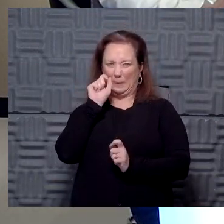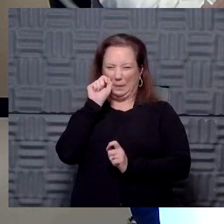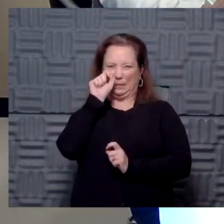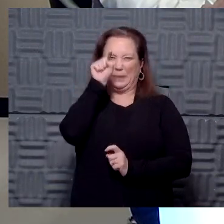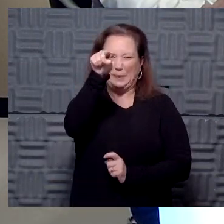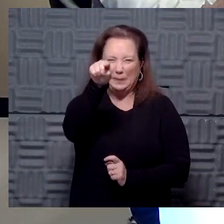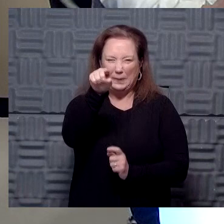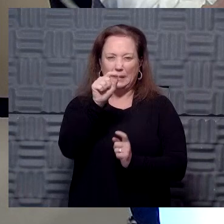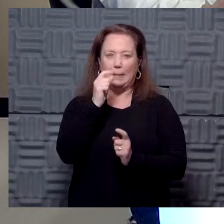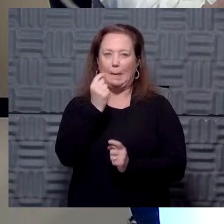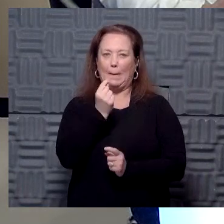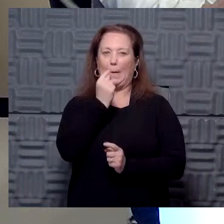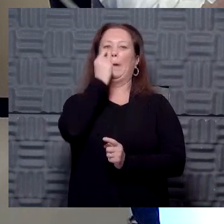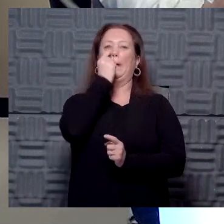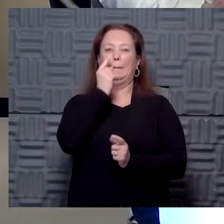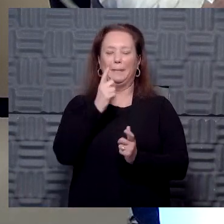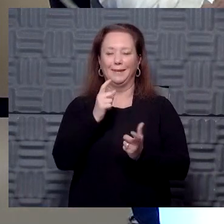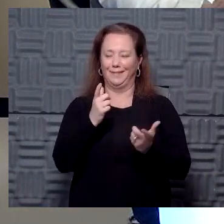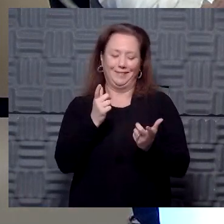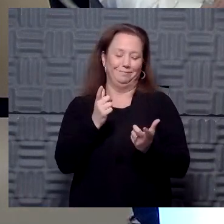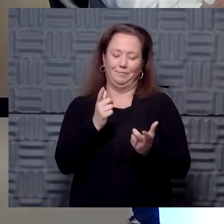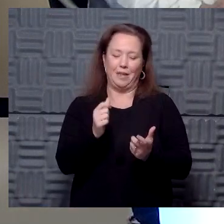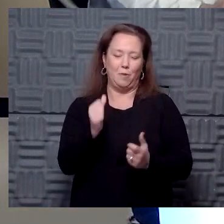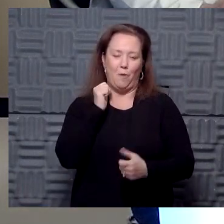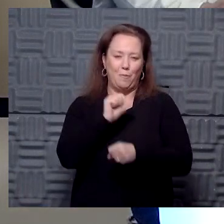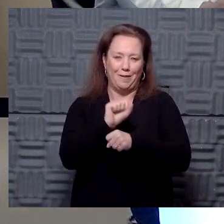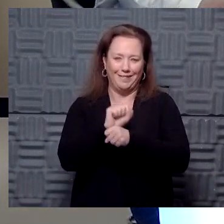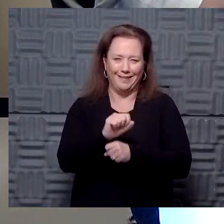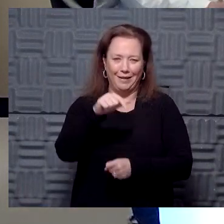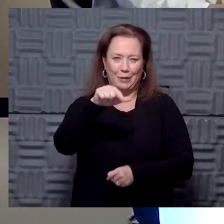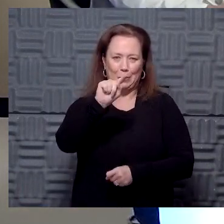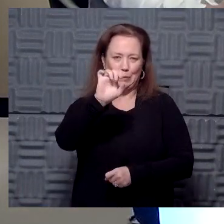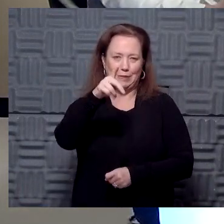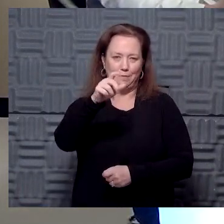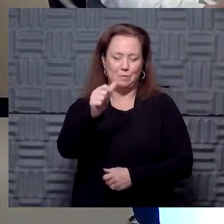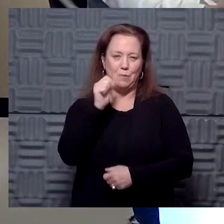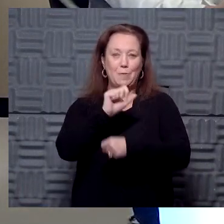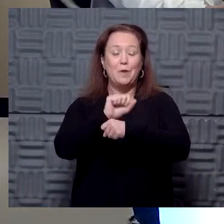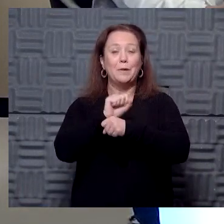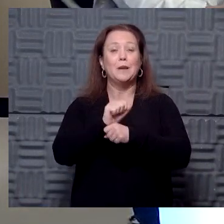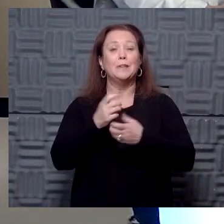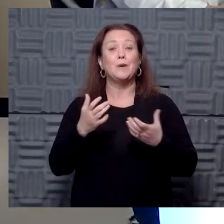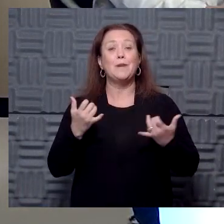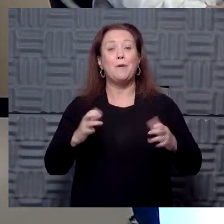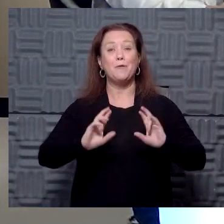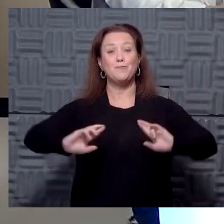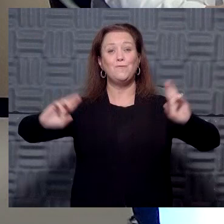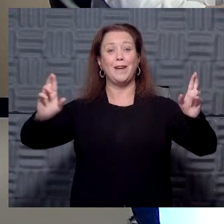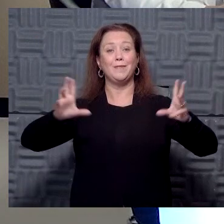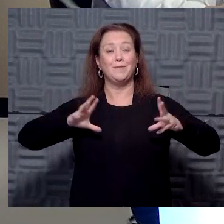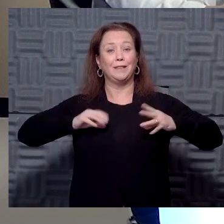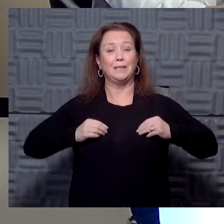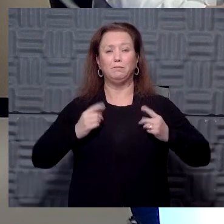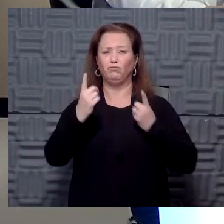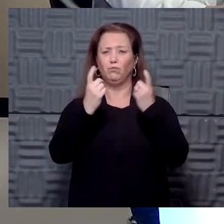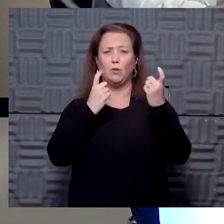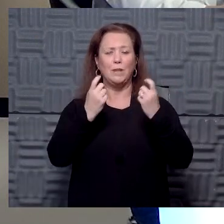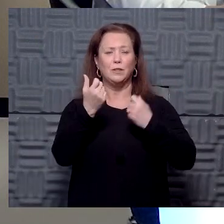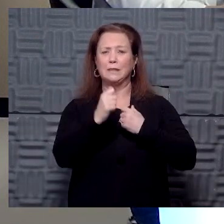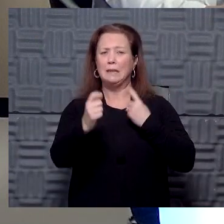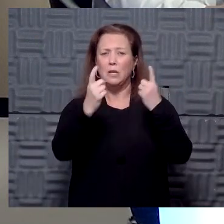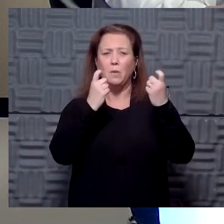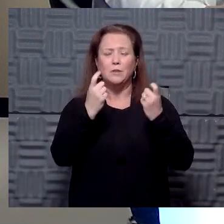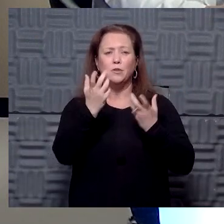far enough. And otherwise, you're not gonna go very far. All right. Well, we're open to your questions, things that you might want to know,